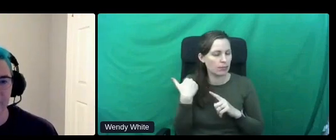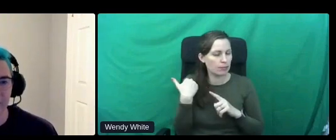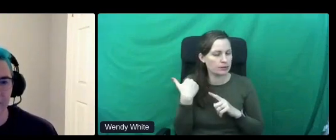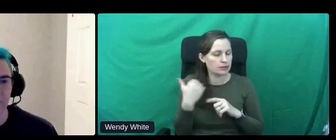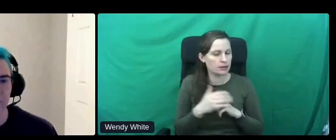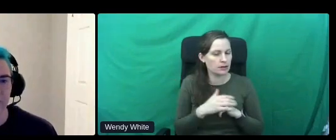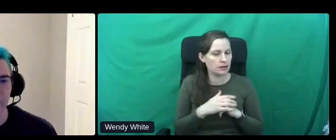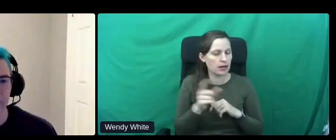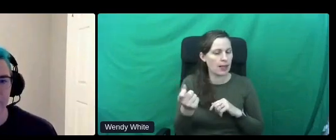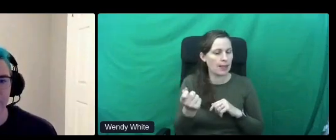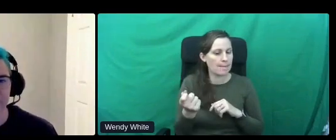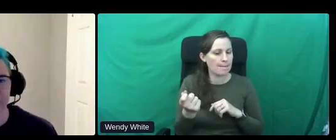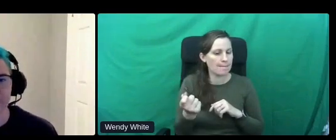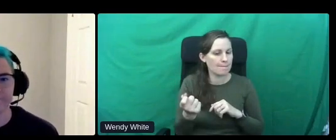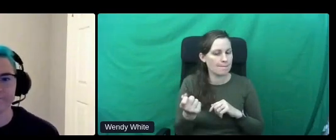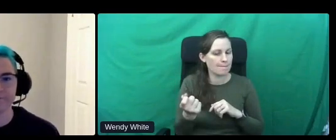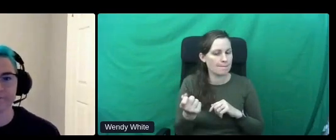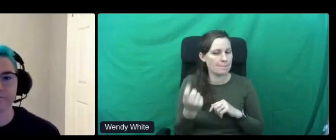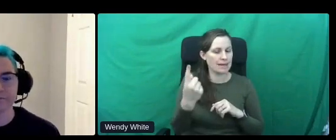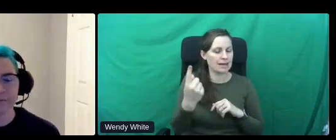and then the ping when it appears.